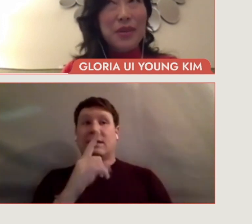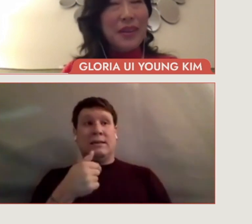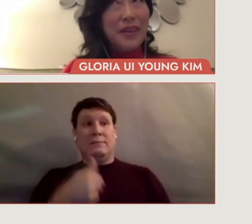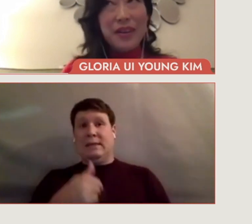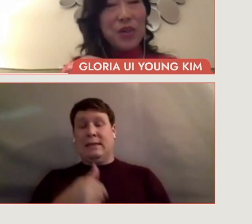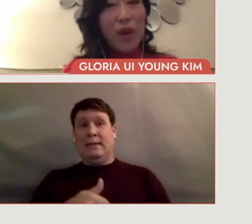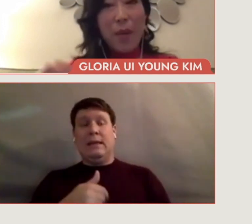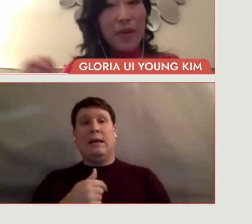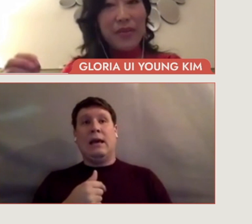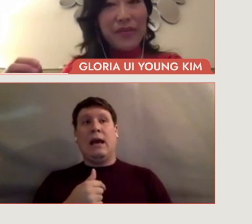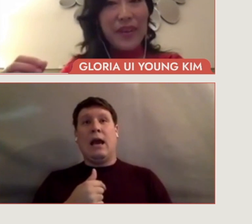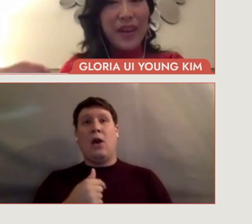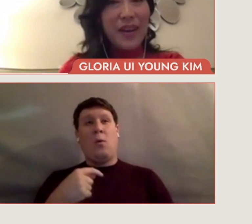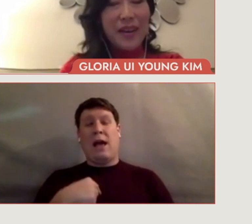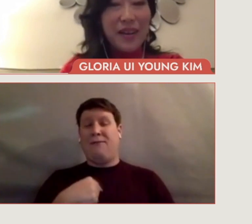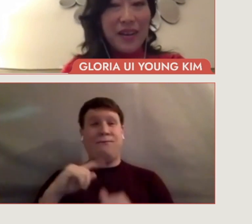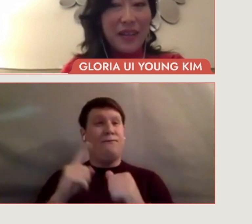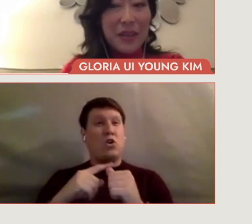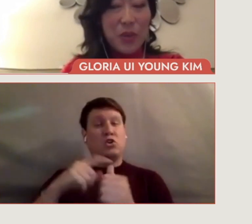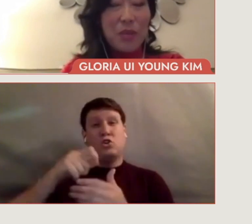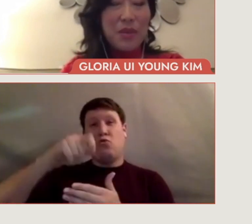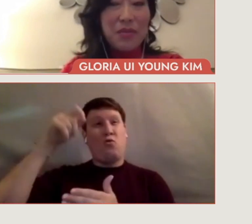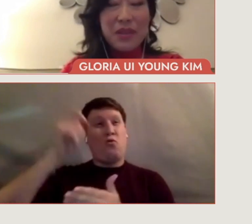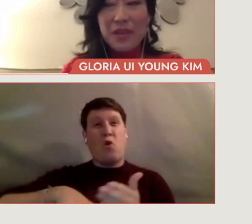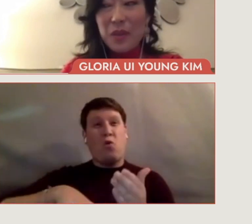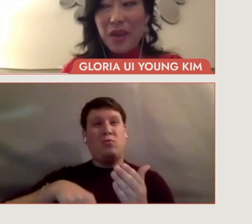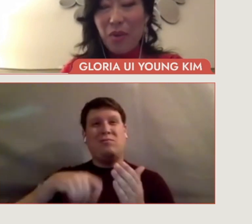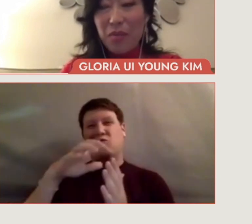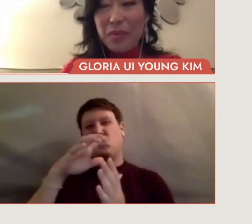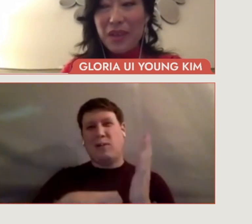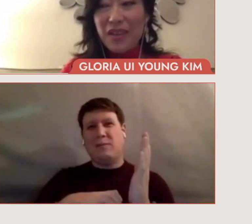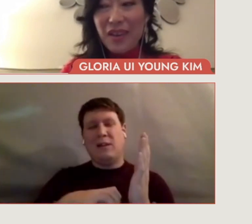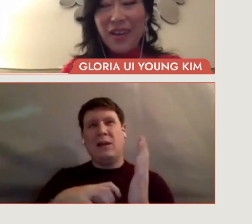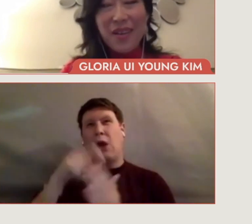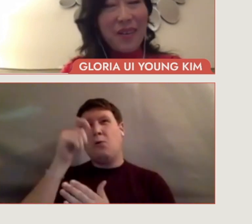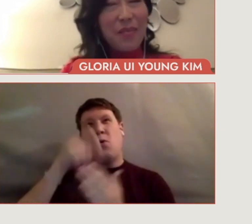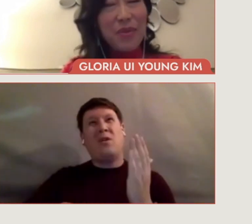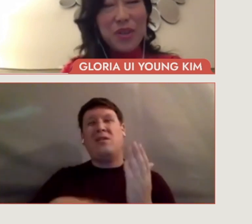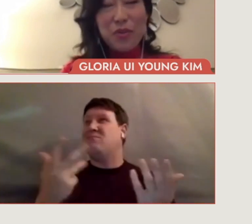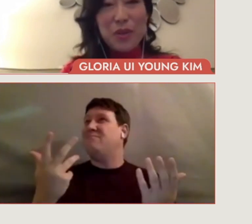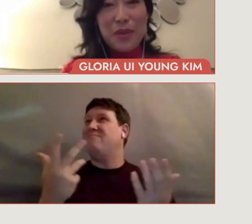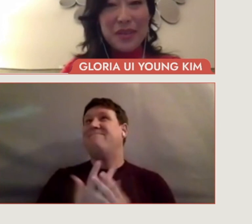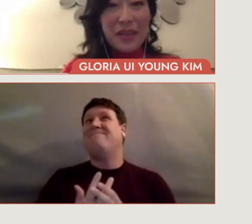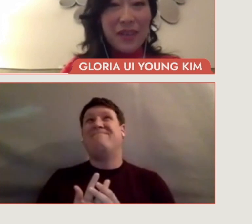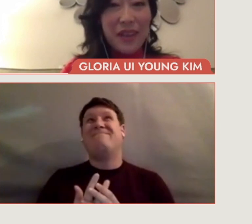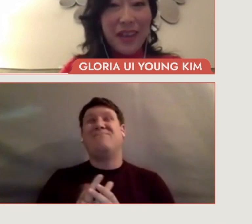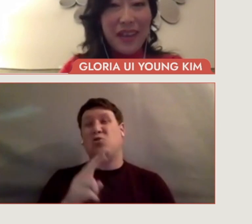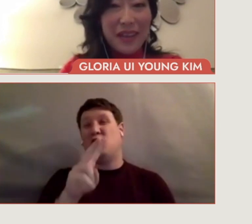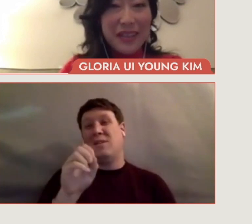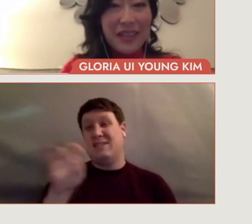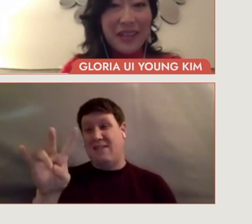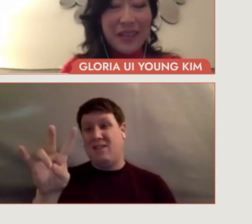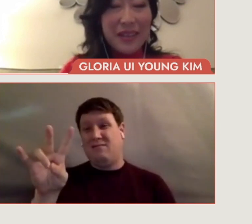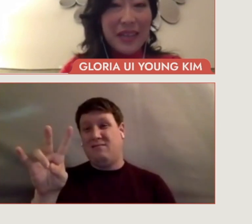wrote like a scrap of like a script was probably, I'm pretty sure it was 2007.